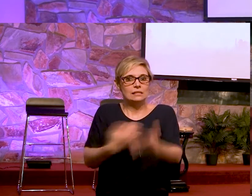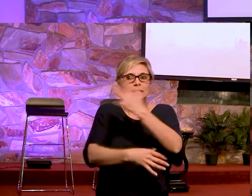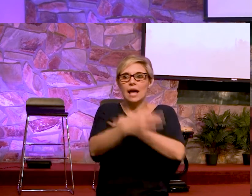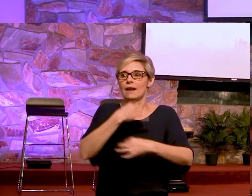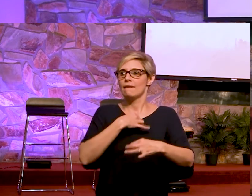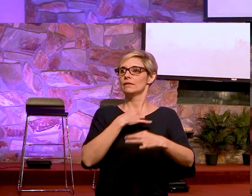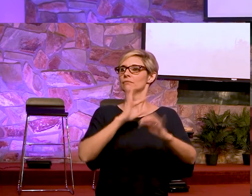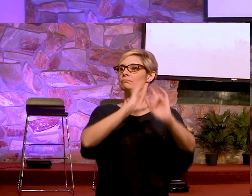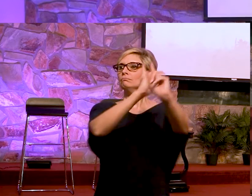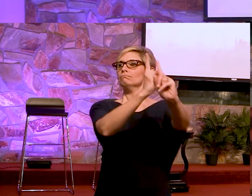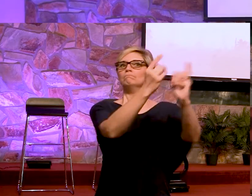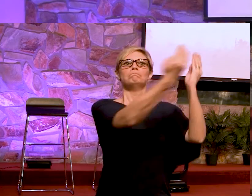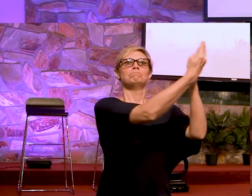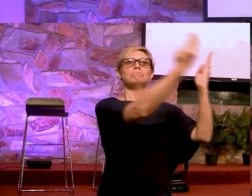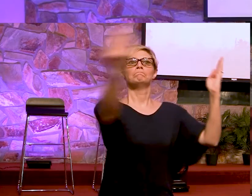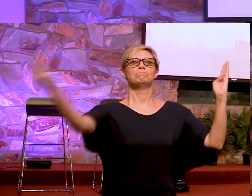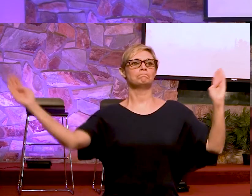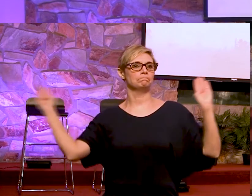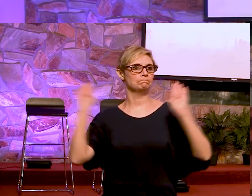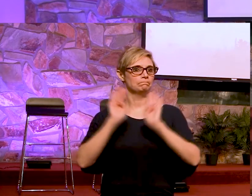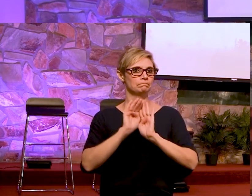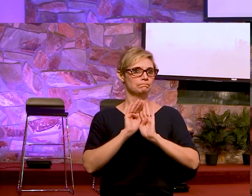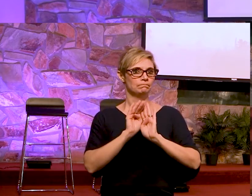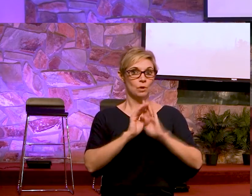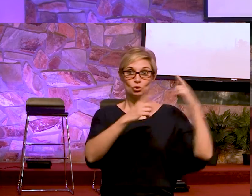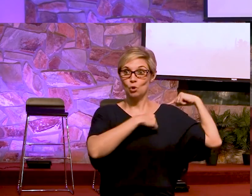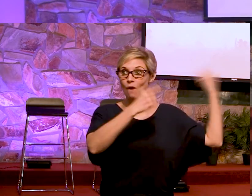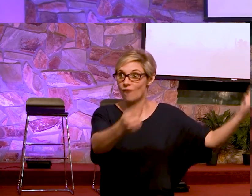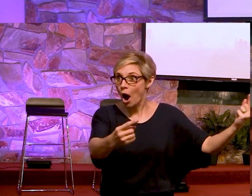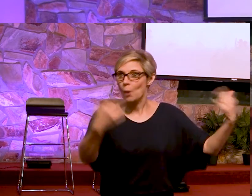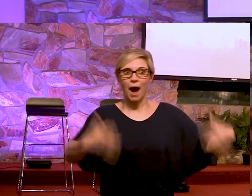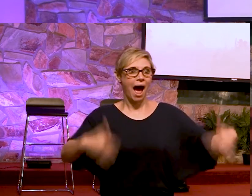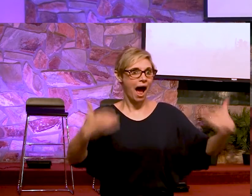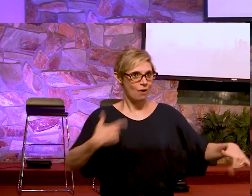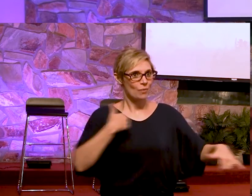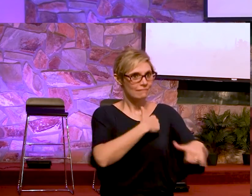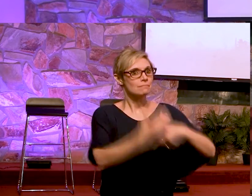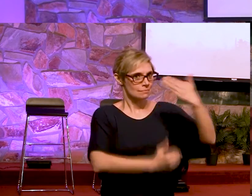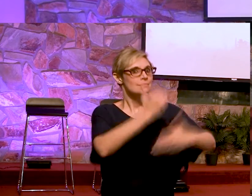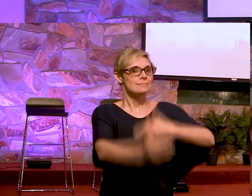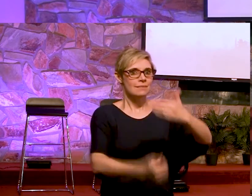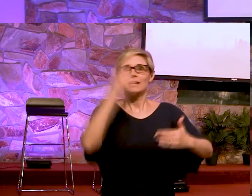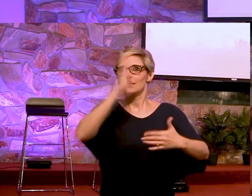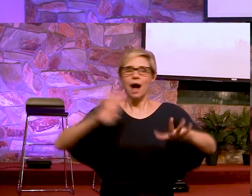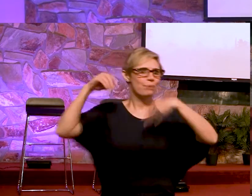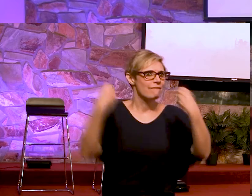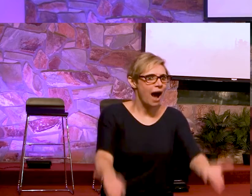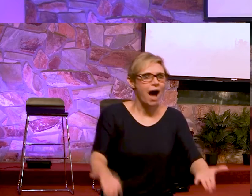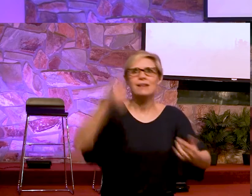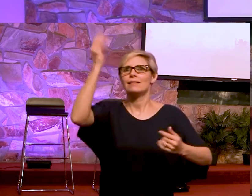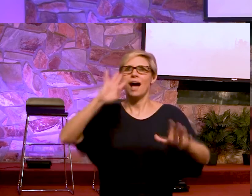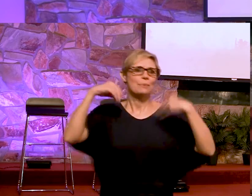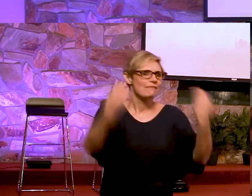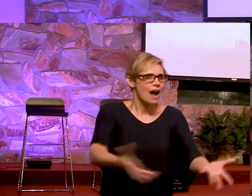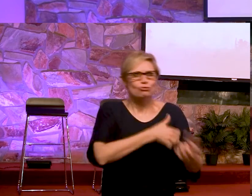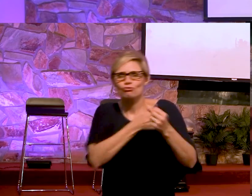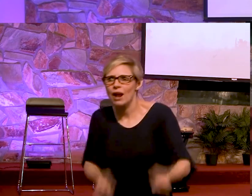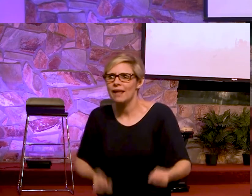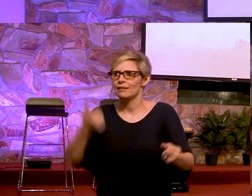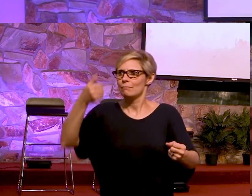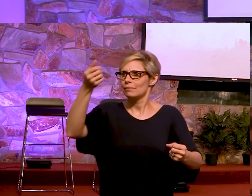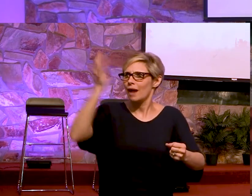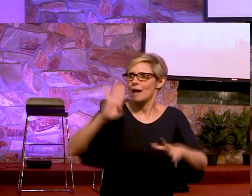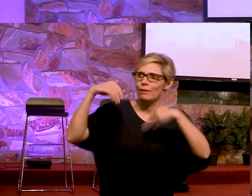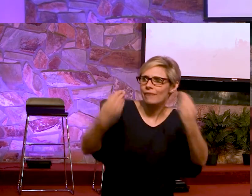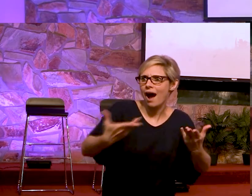do, instead of focusing on God and who He is. And so likewise, if we're to overcome discouragement in our